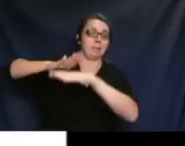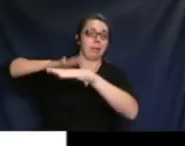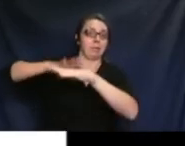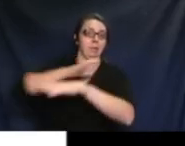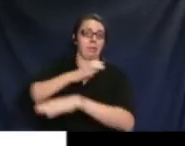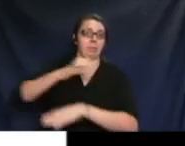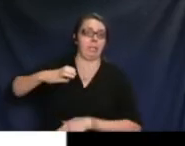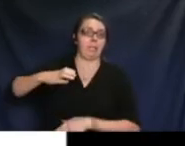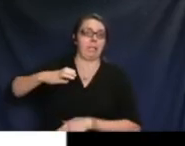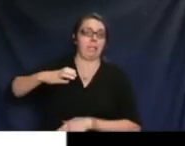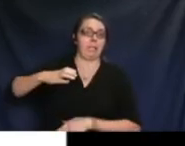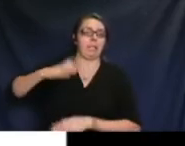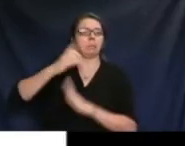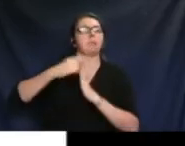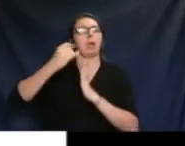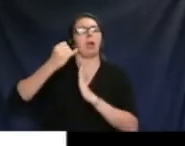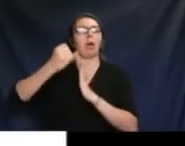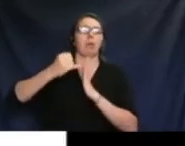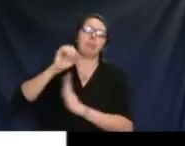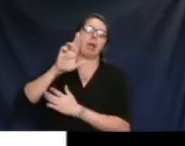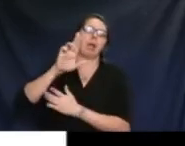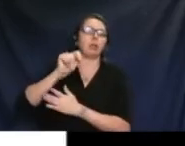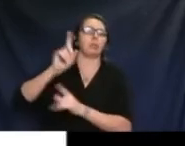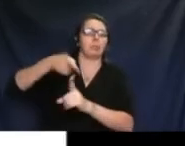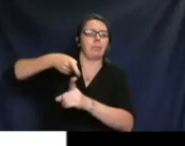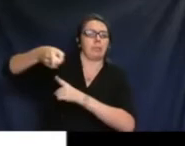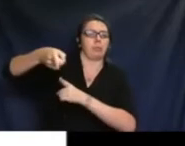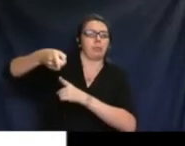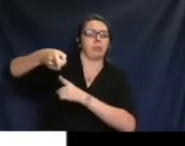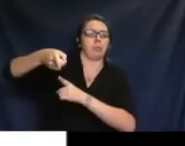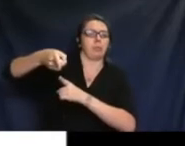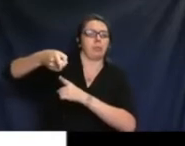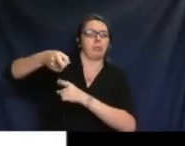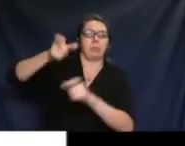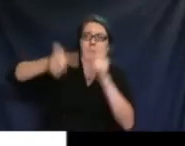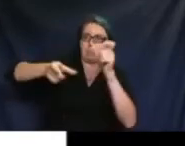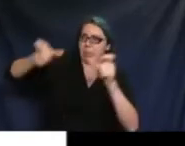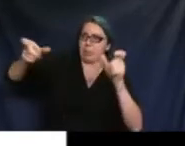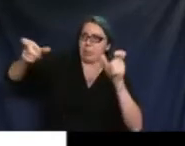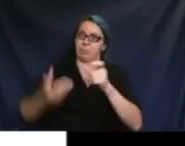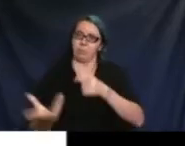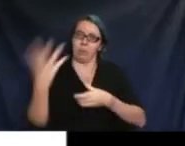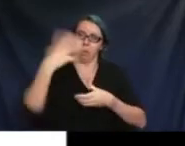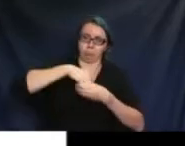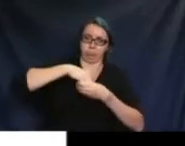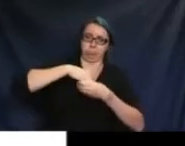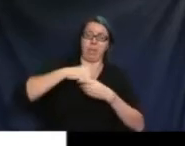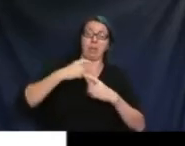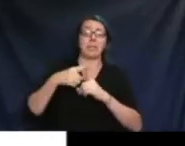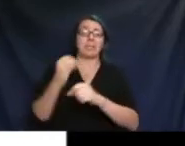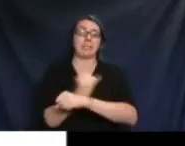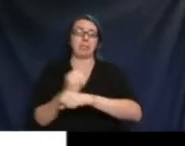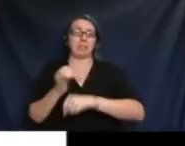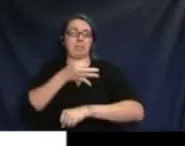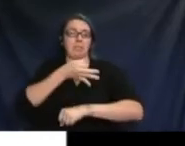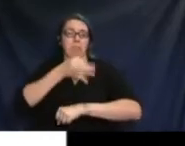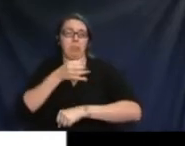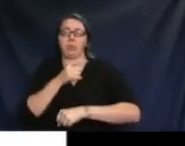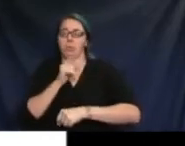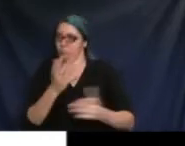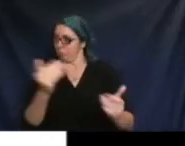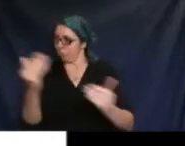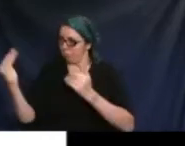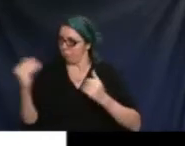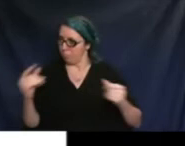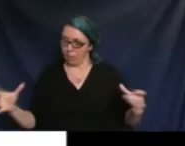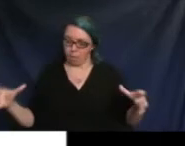arts professionals and sort of industry experts who are advising on the overall ArtworxTO program. So 2